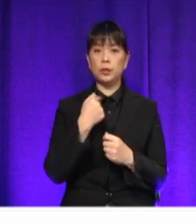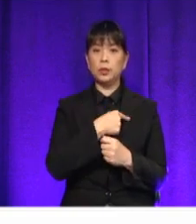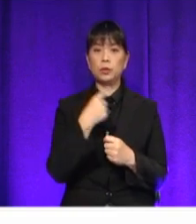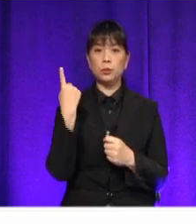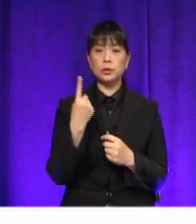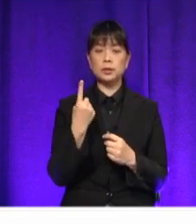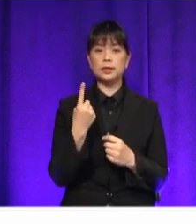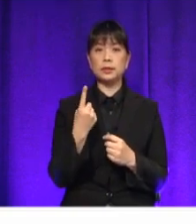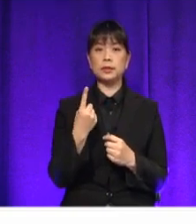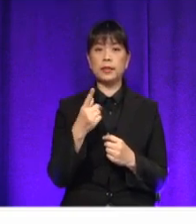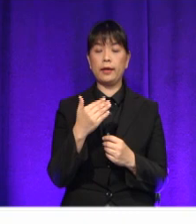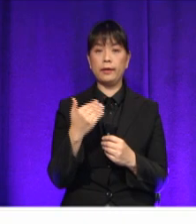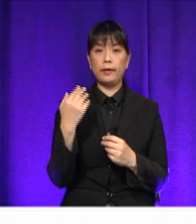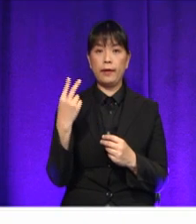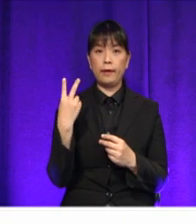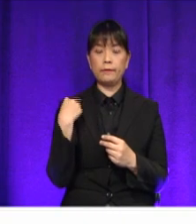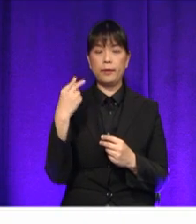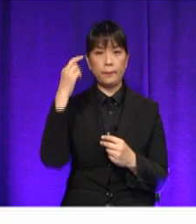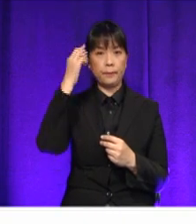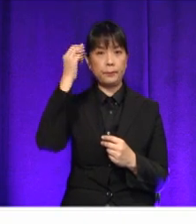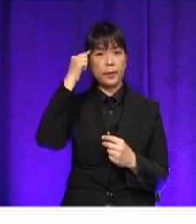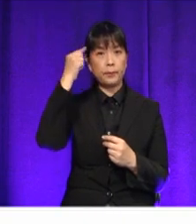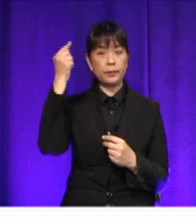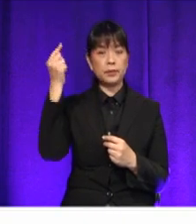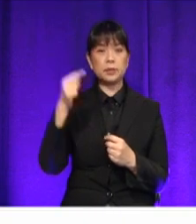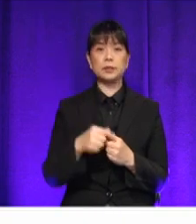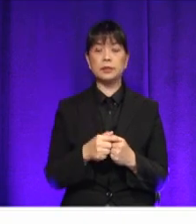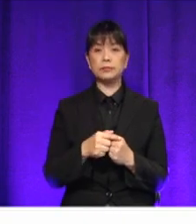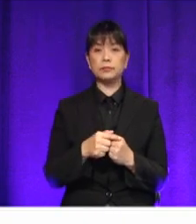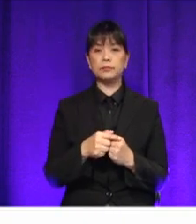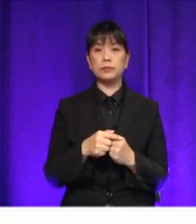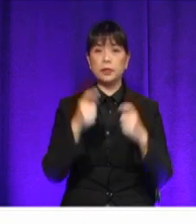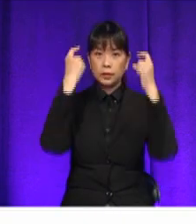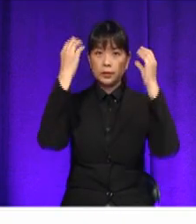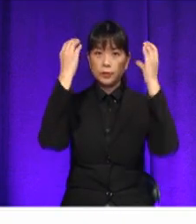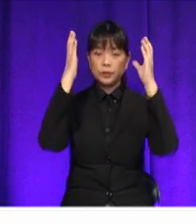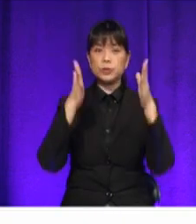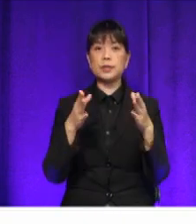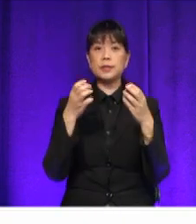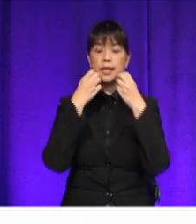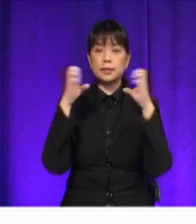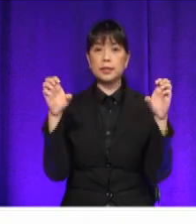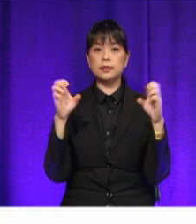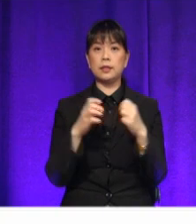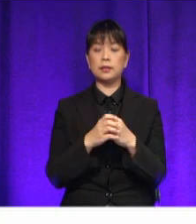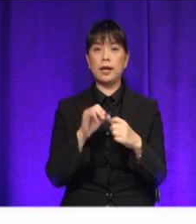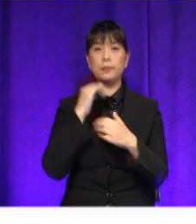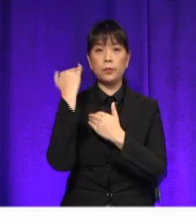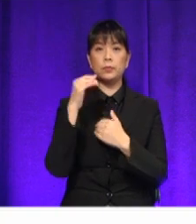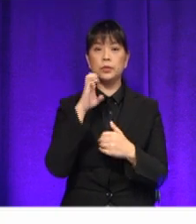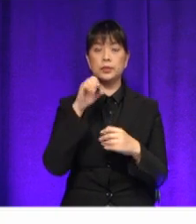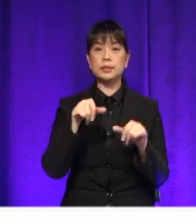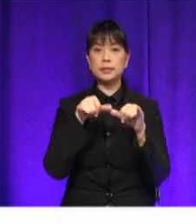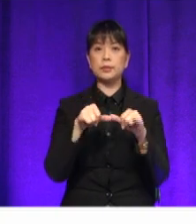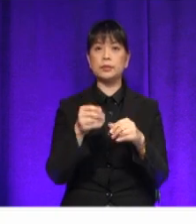memories. The head teacher was excellent. I don't know if he's still there. but a lot of the teachers were perhaps a bit